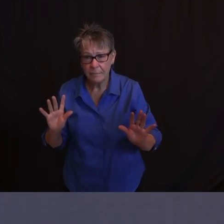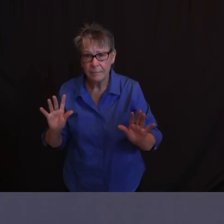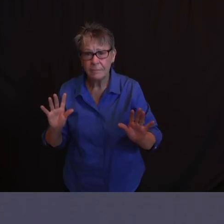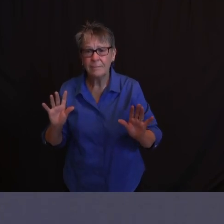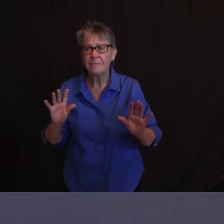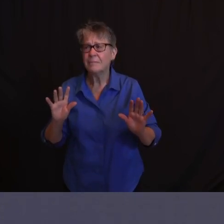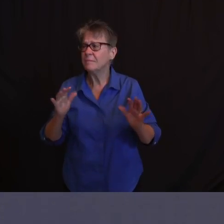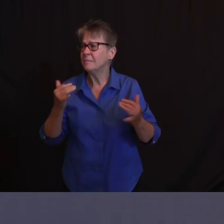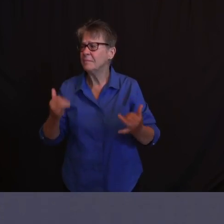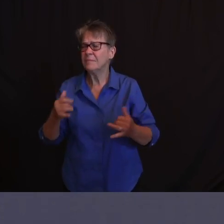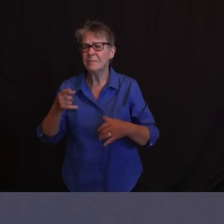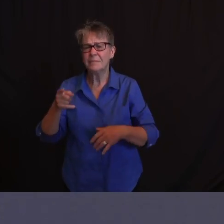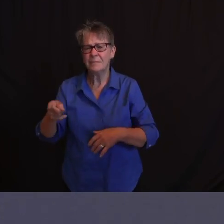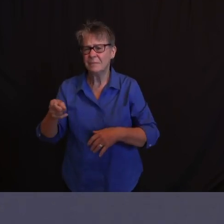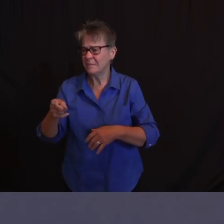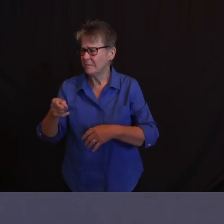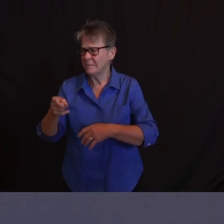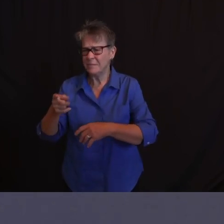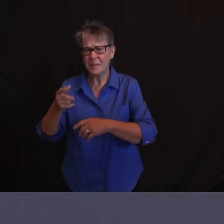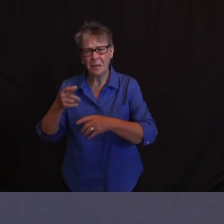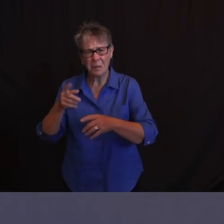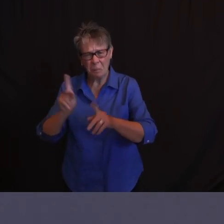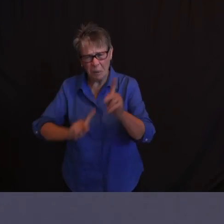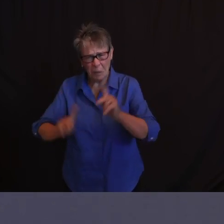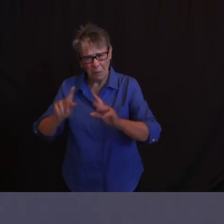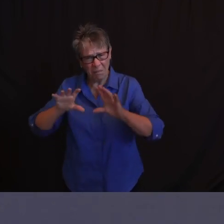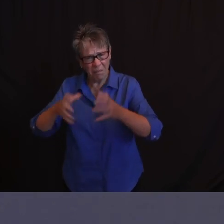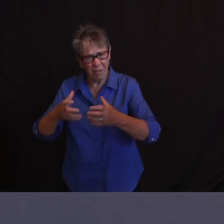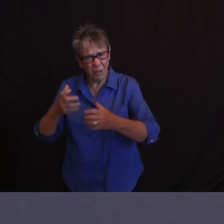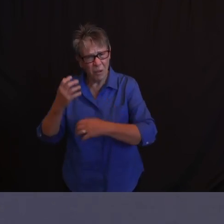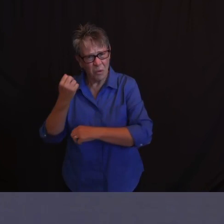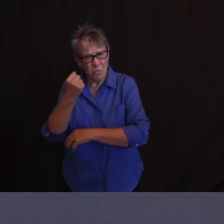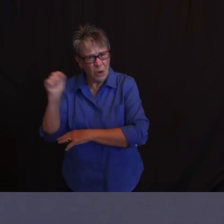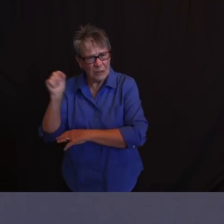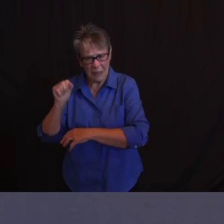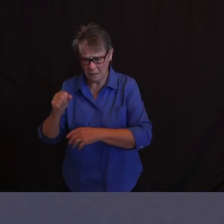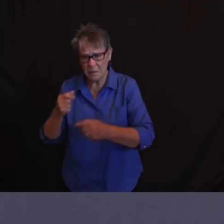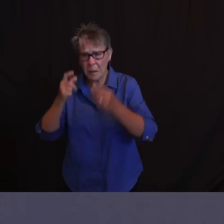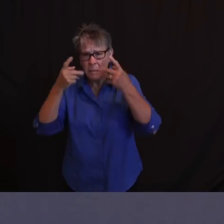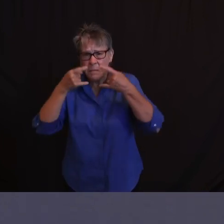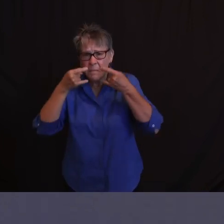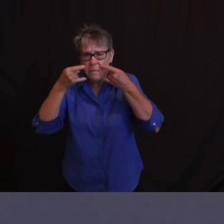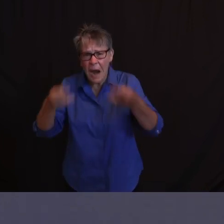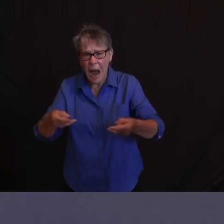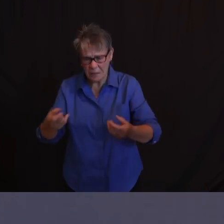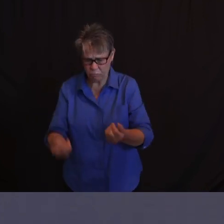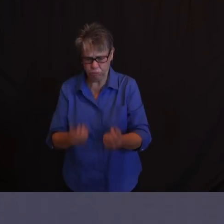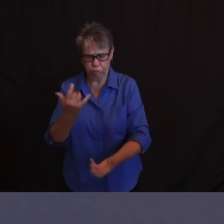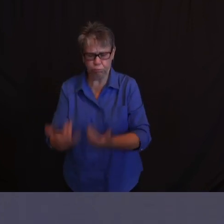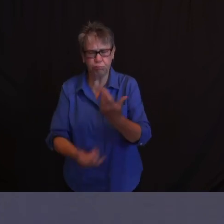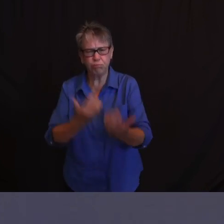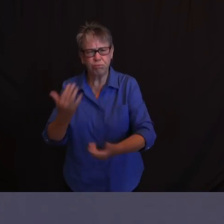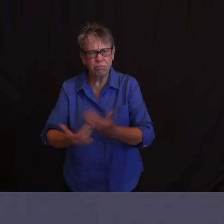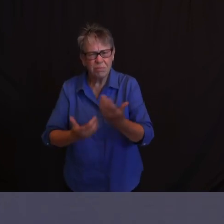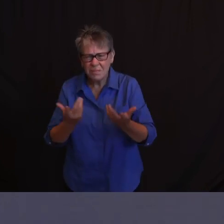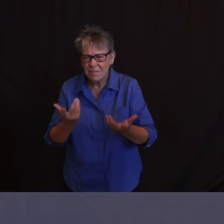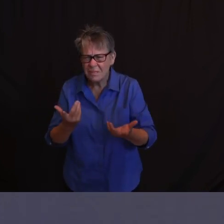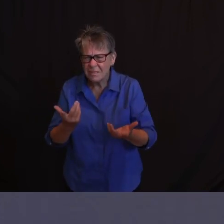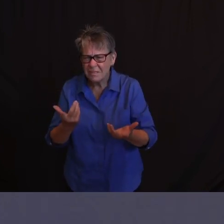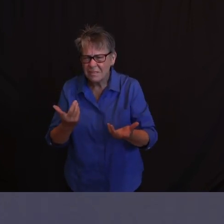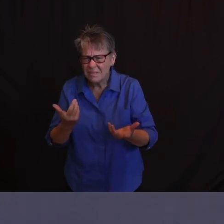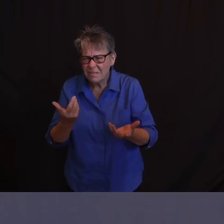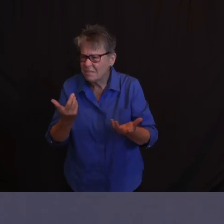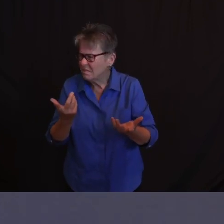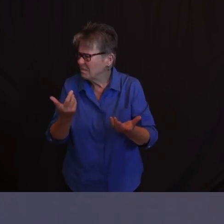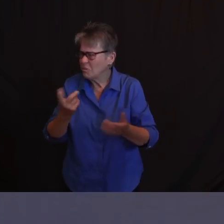this? Is this Middletown or Long Beach? Or Island Beach? Which house Sorry. is this? Sorry, that. Like, what the hell? Will the state take